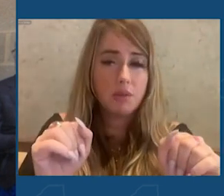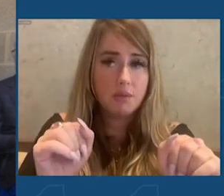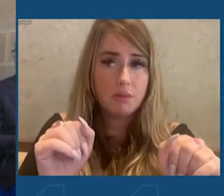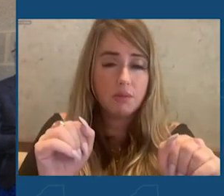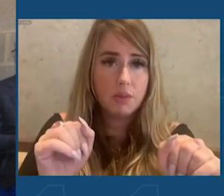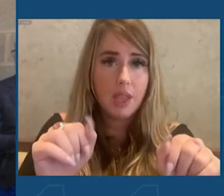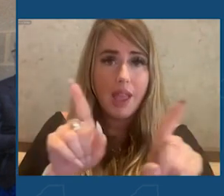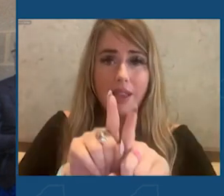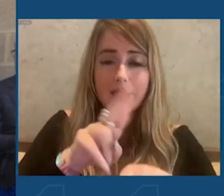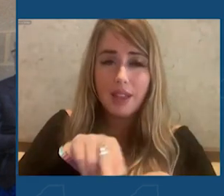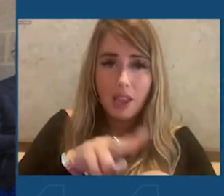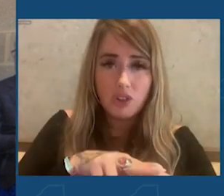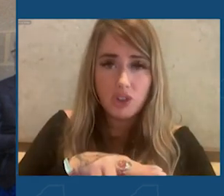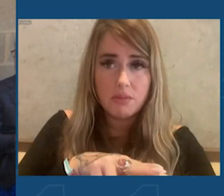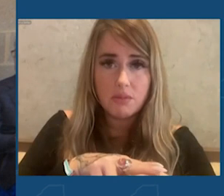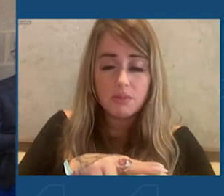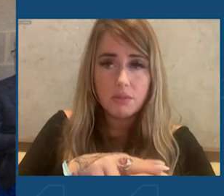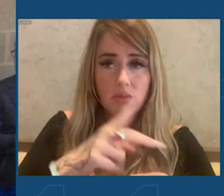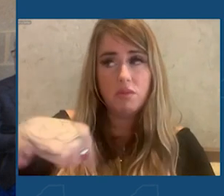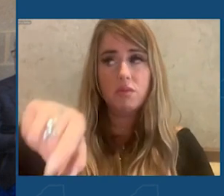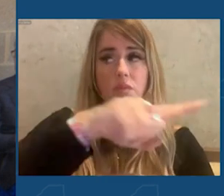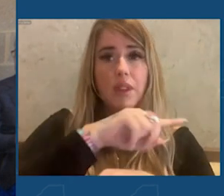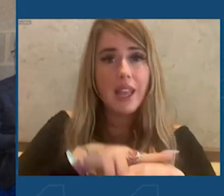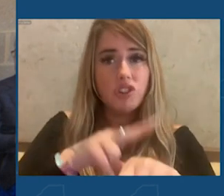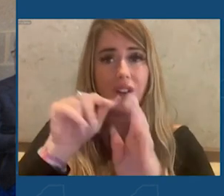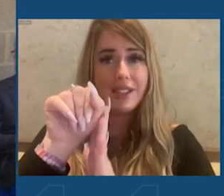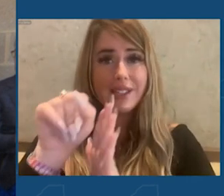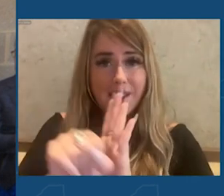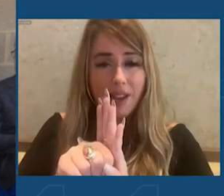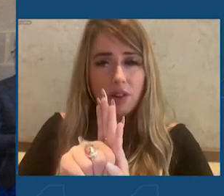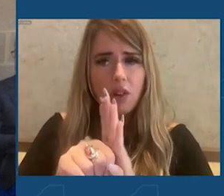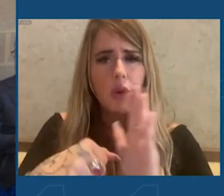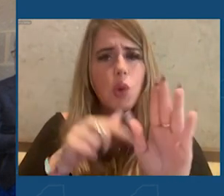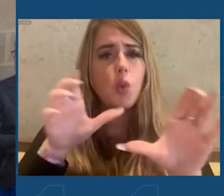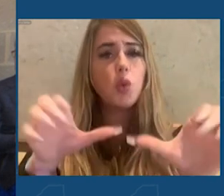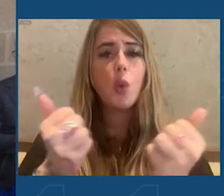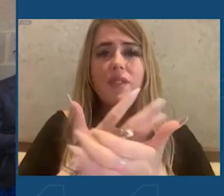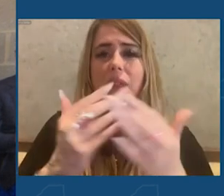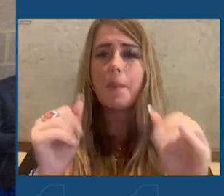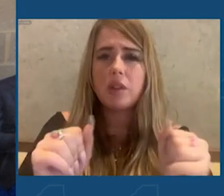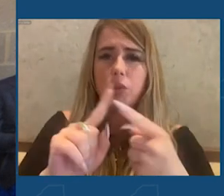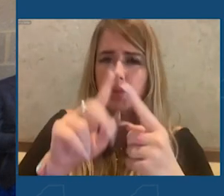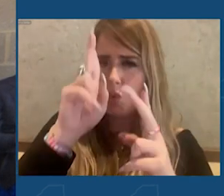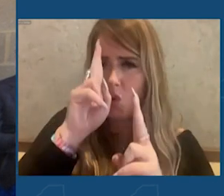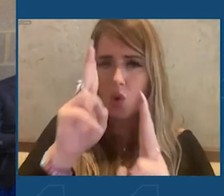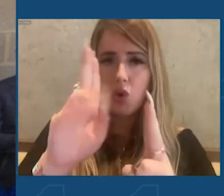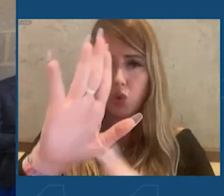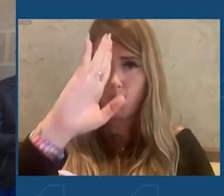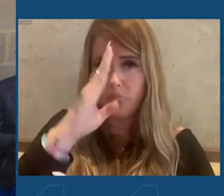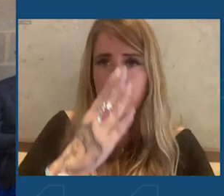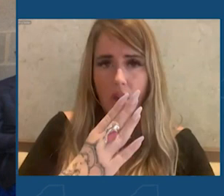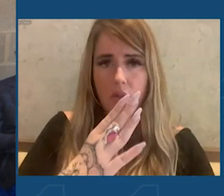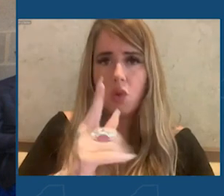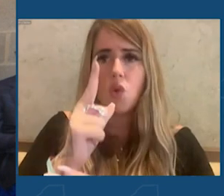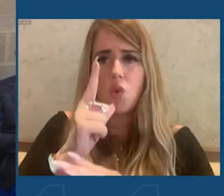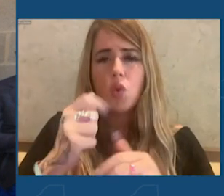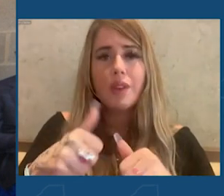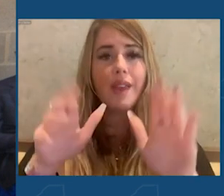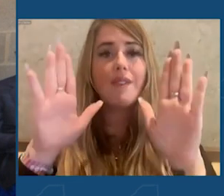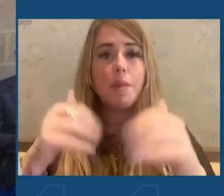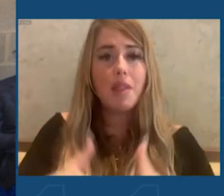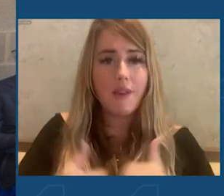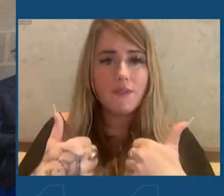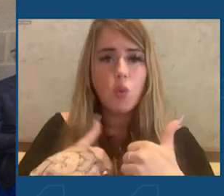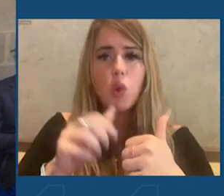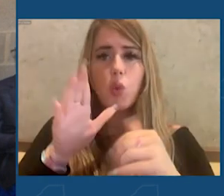a nation, as a state, that we honor your son that gave it all, and that we can do